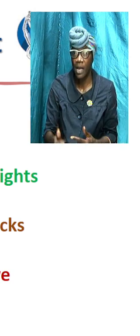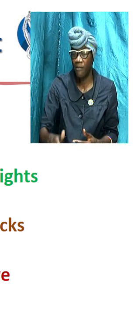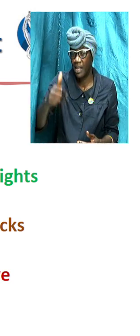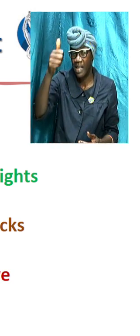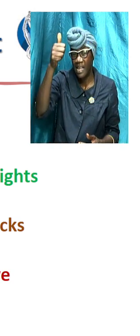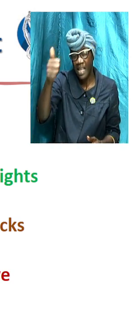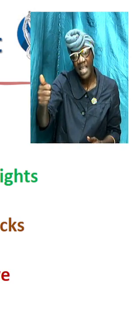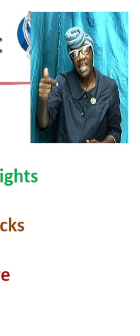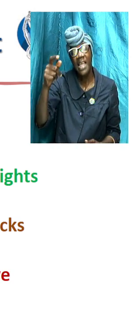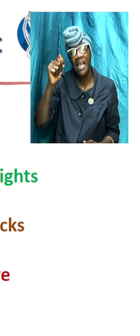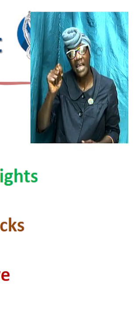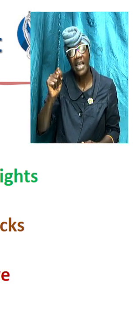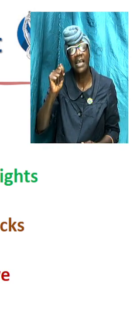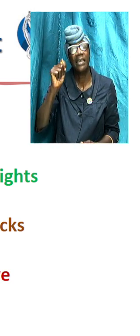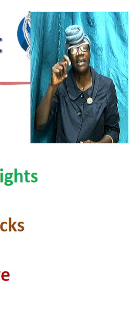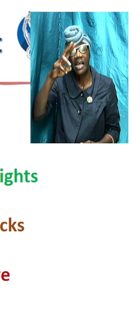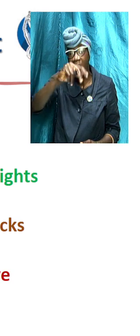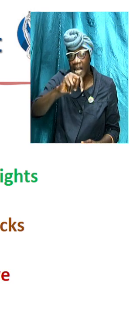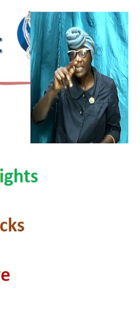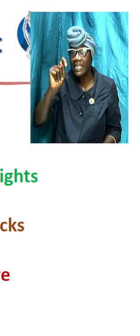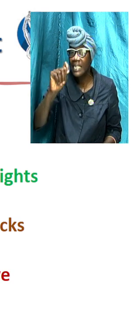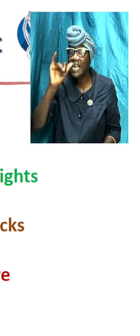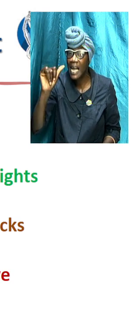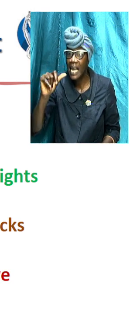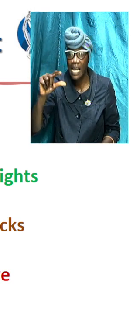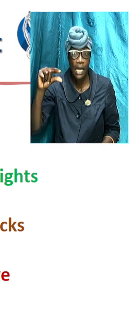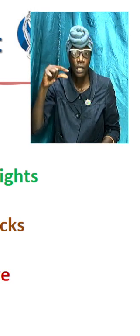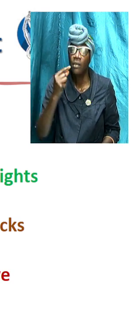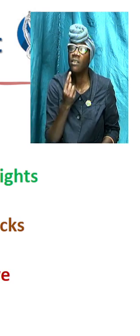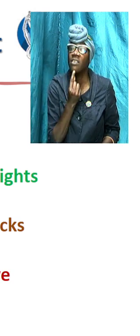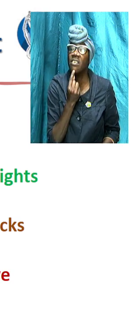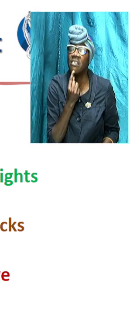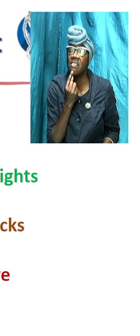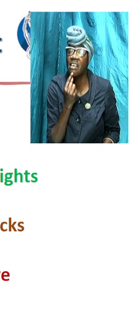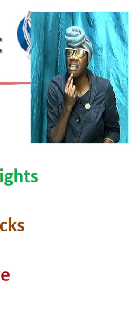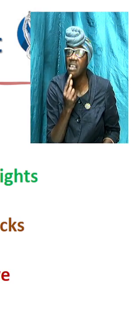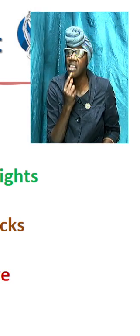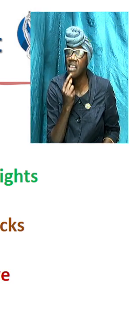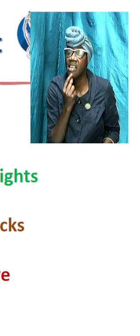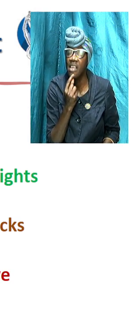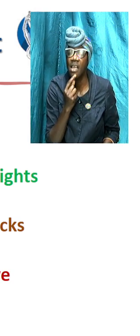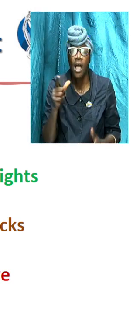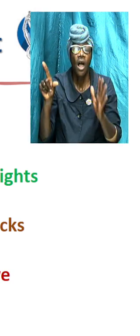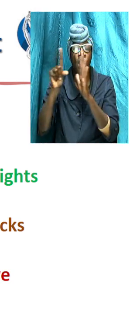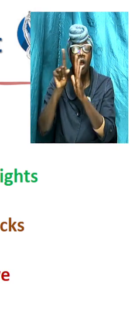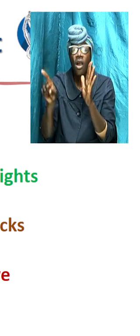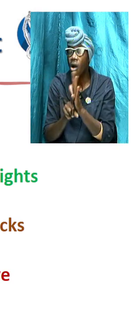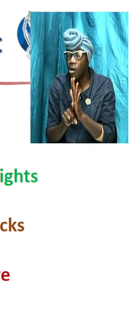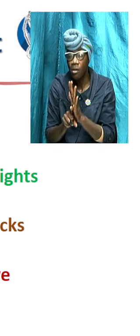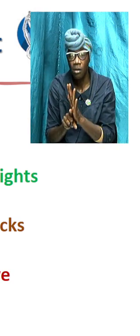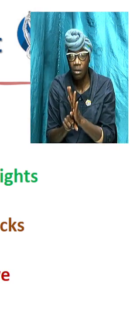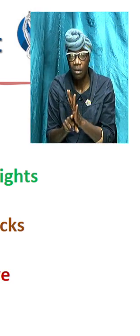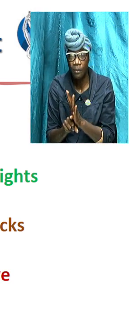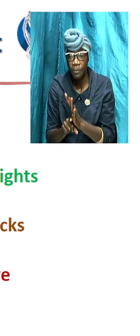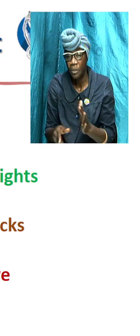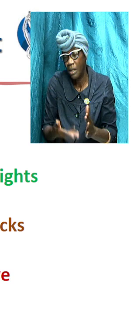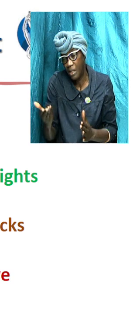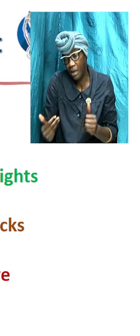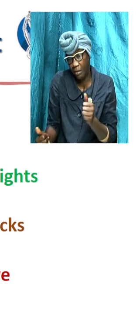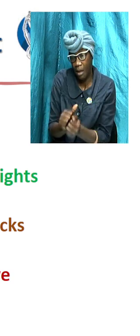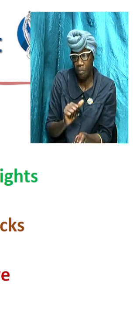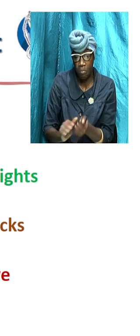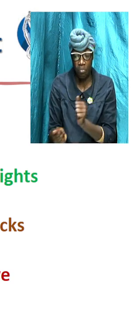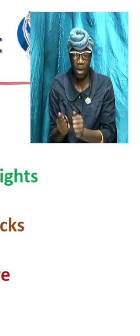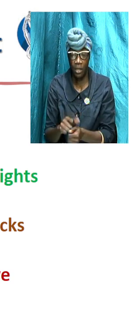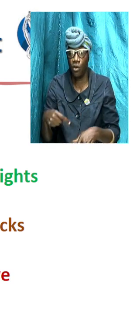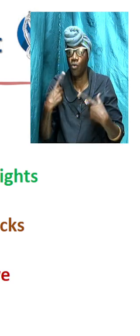laws that are being passed in places like Russia and China. Amen. And there's a battle that seems to be going on right